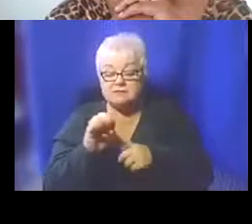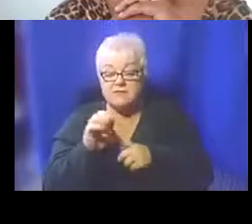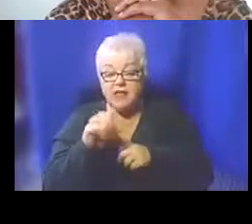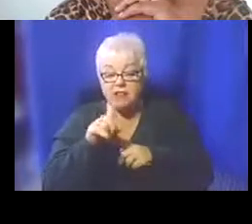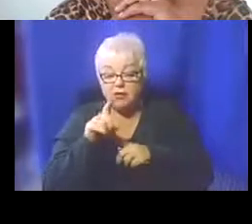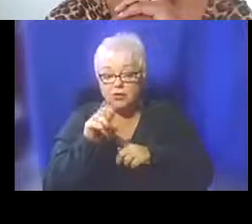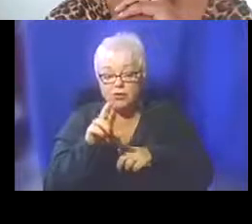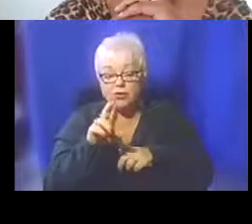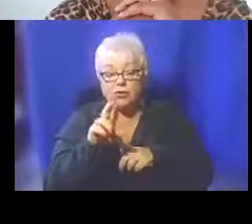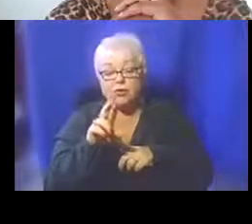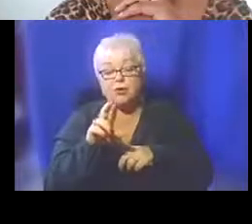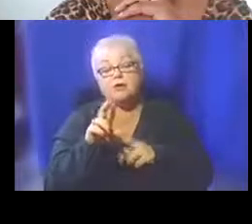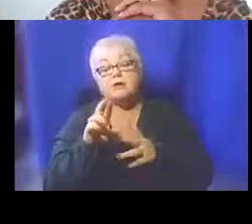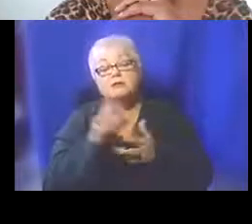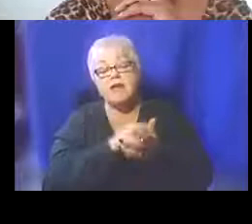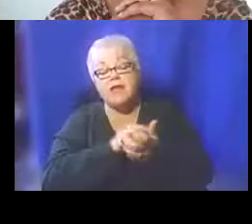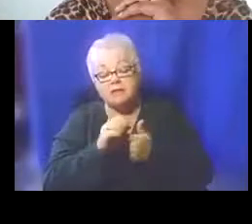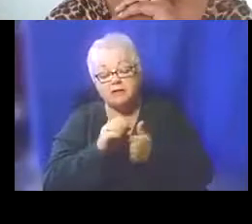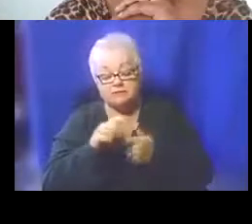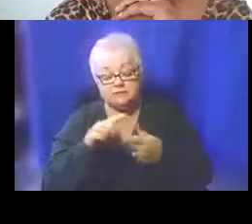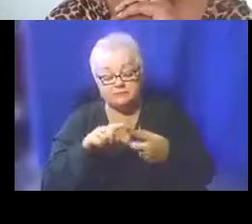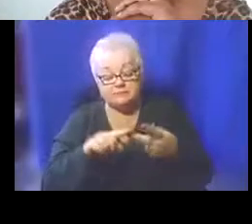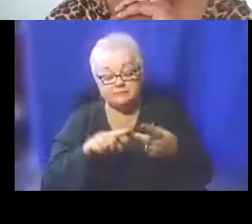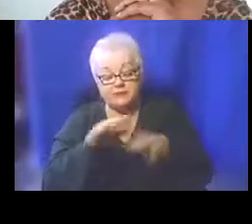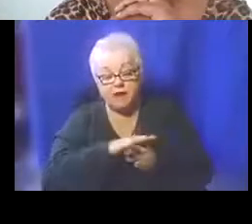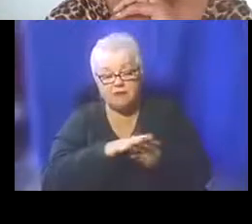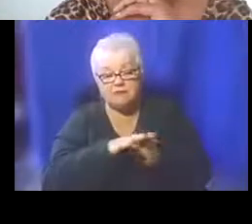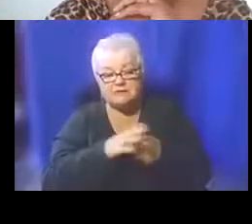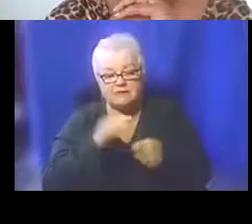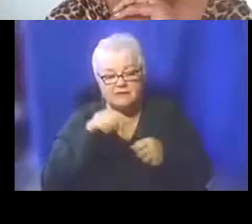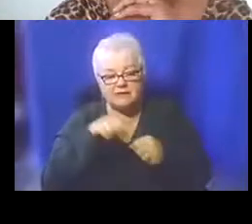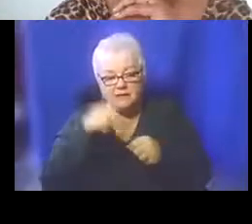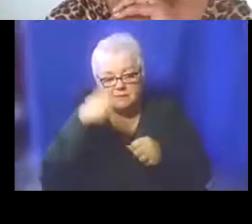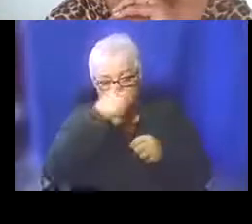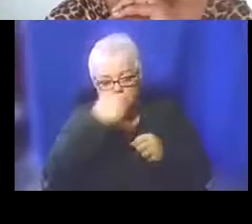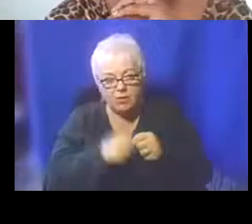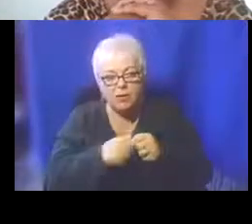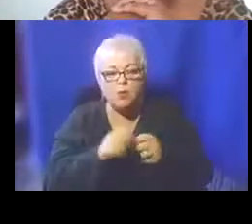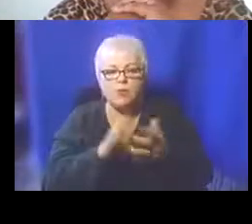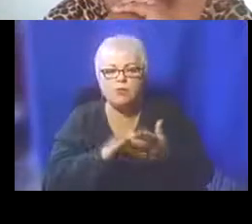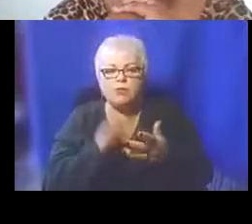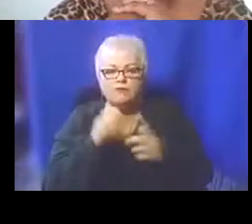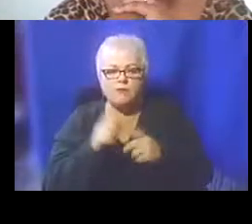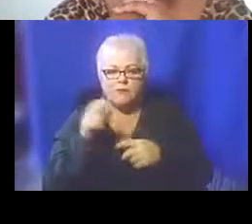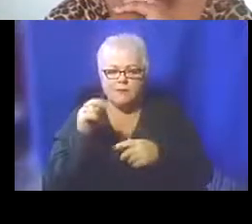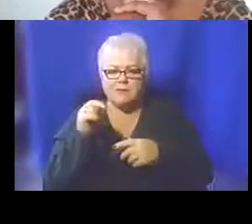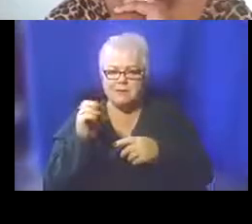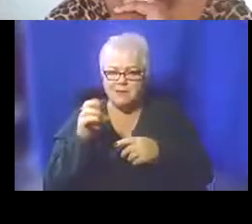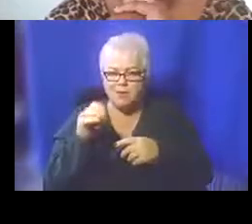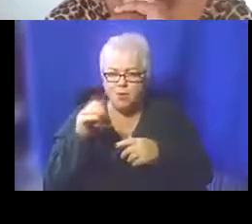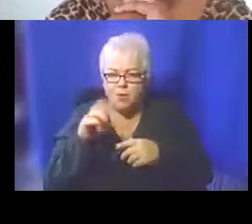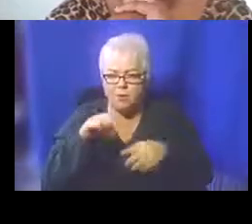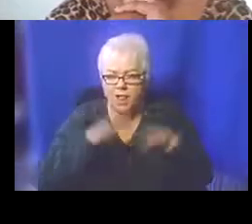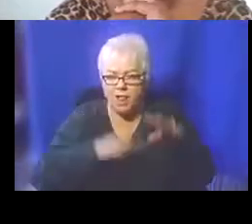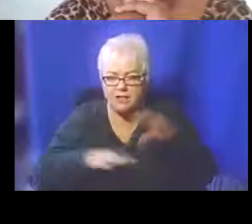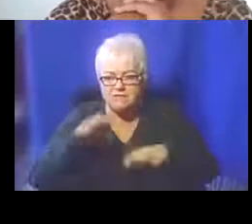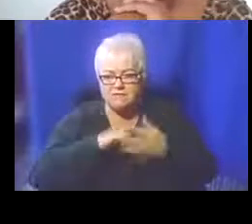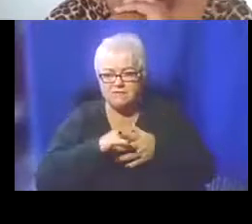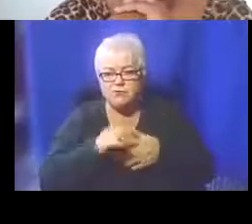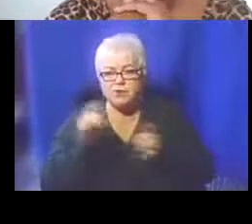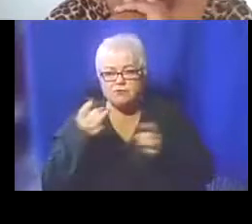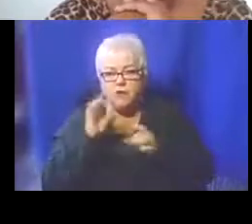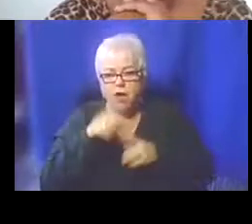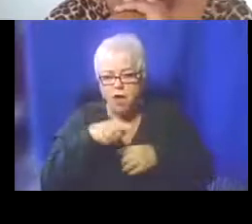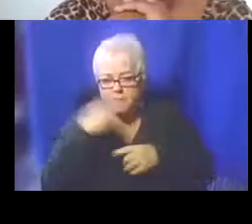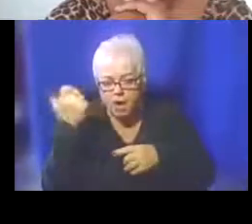key structures of our brain that work to lay down a memory. What we've learned from the neurobiology of trauma research is that the